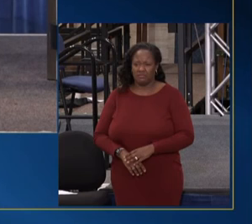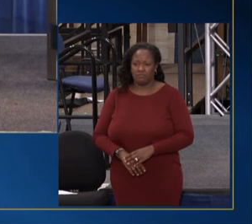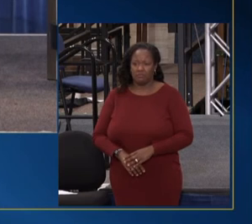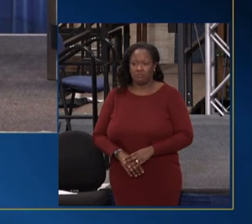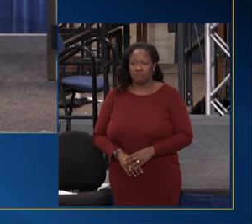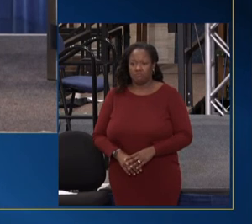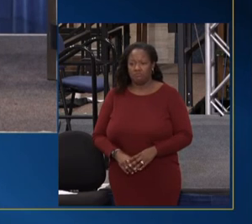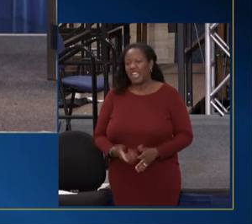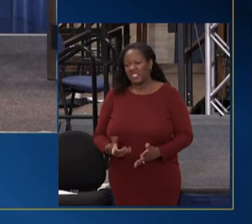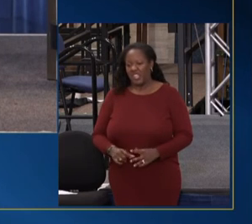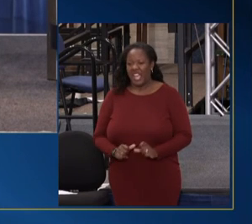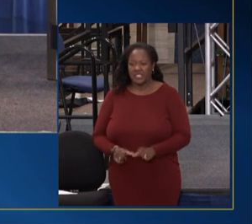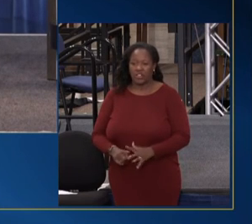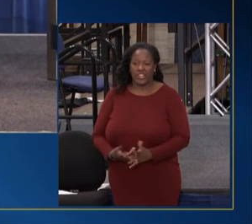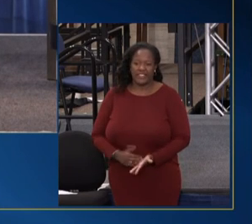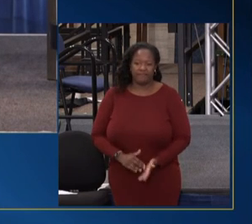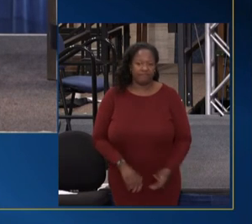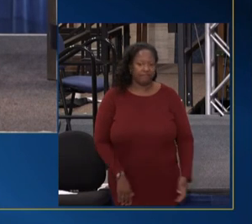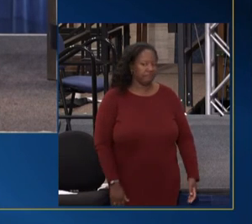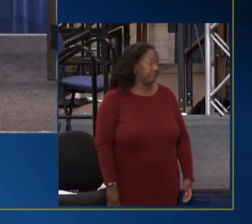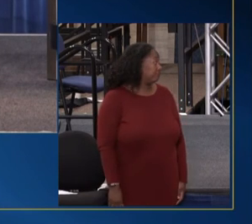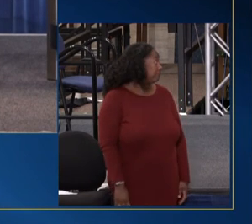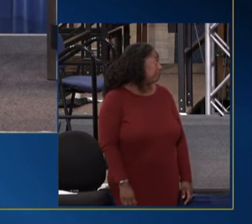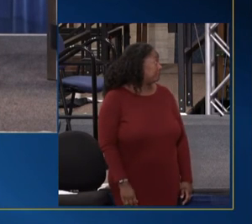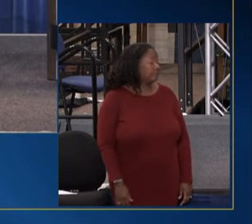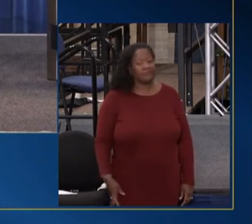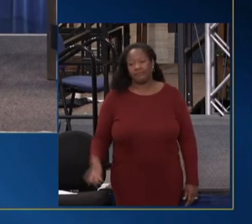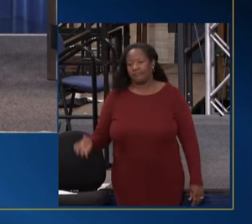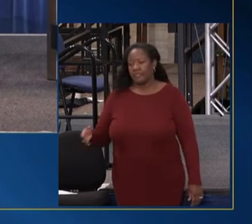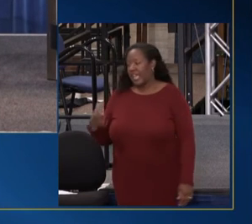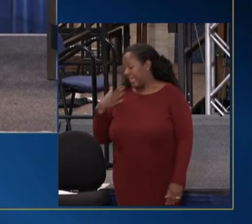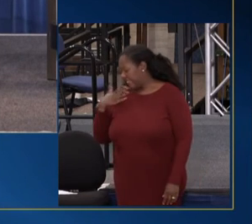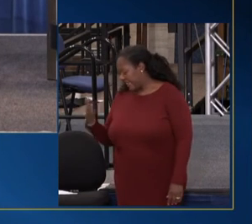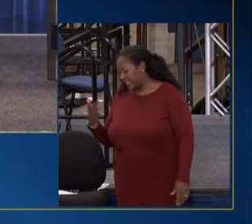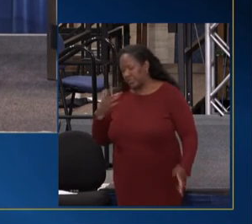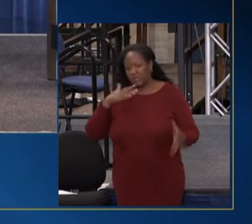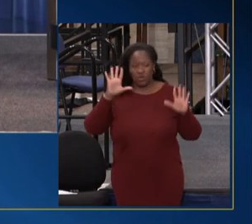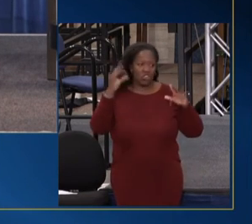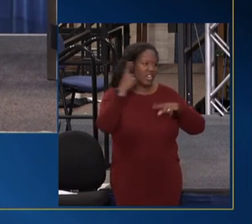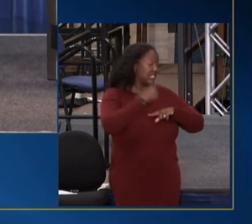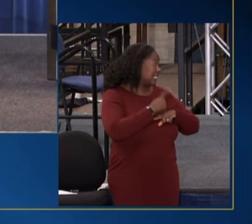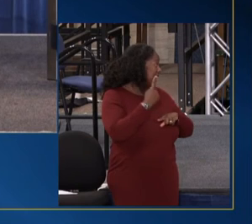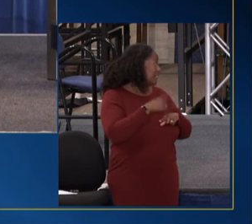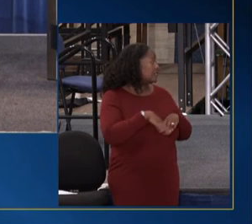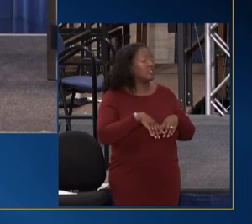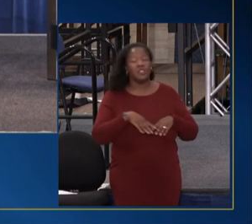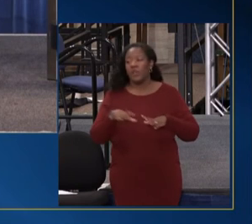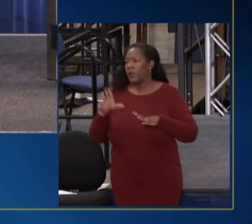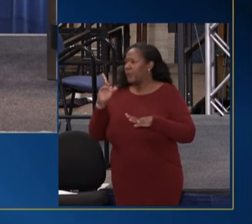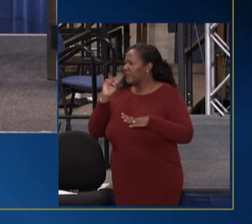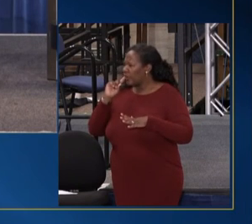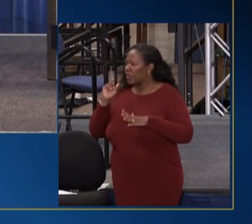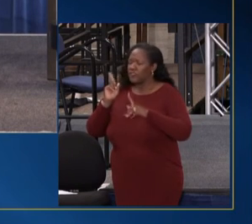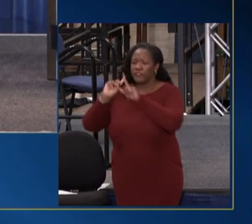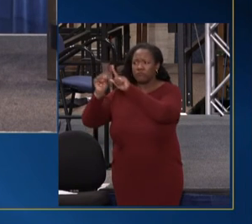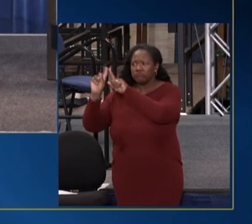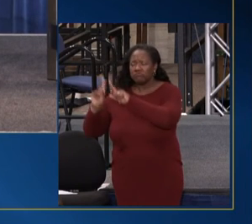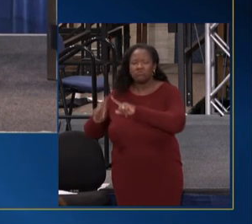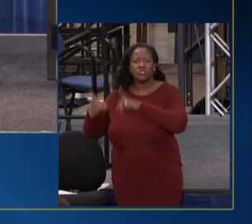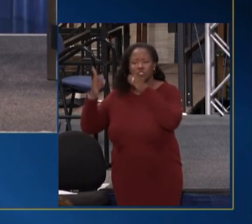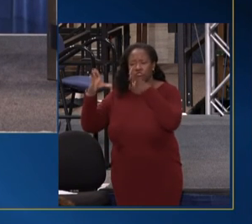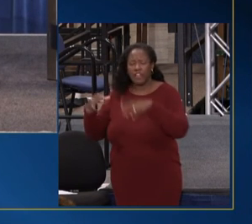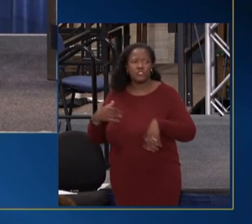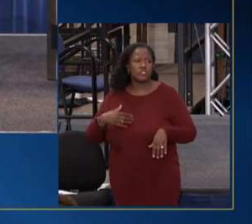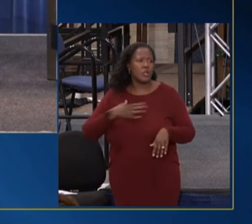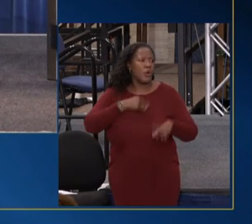What a great day so far. We've heard from Secretary Becerra and Admiral Levine, Director Fontes Rayner, of course, White House